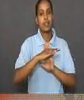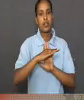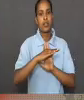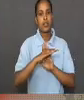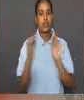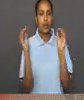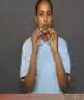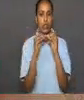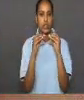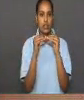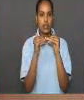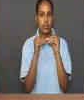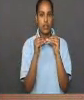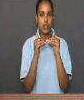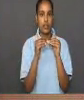the equation